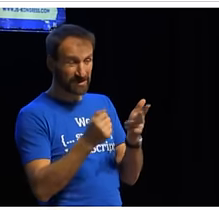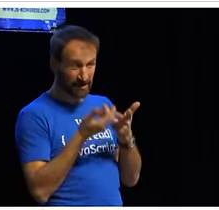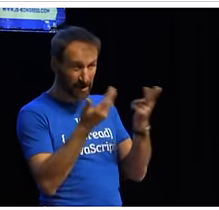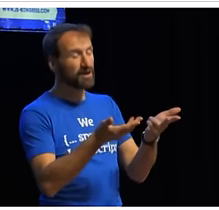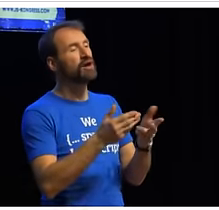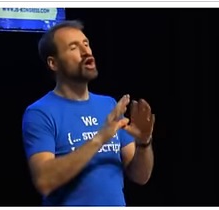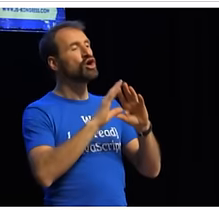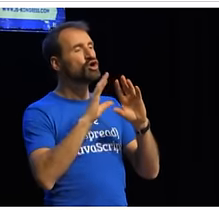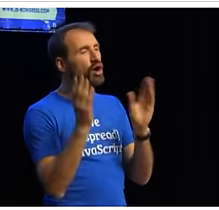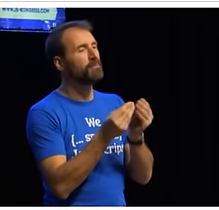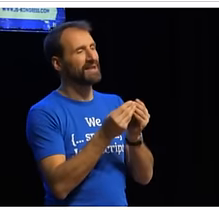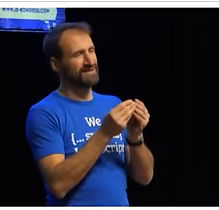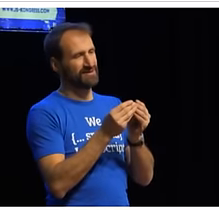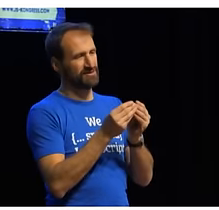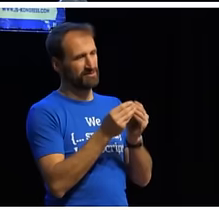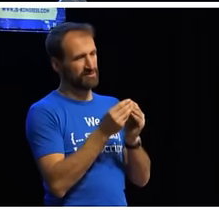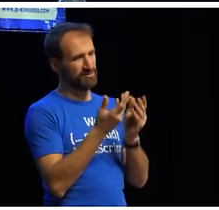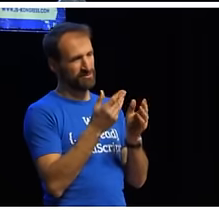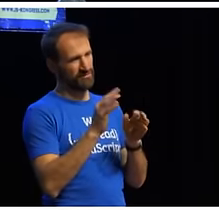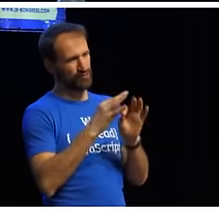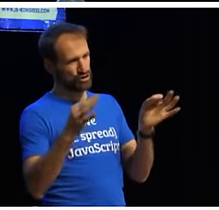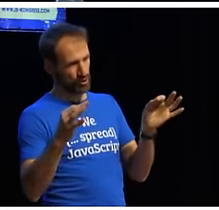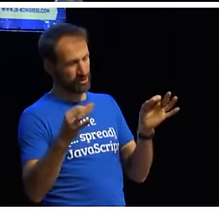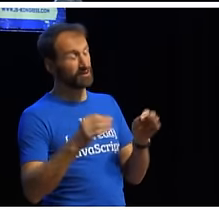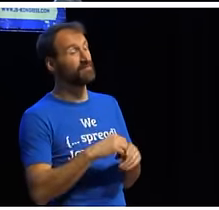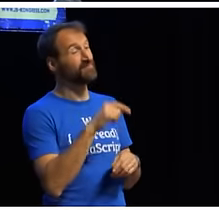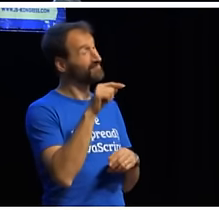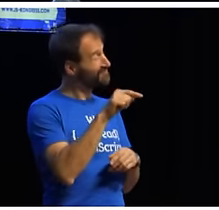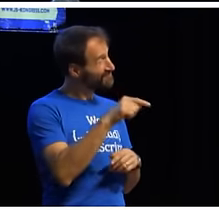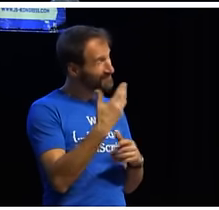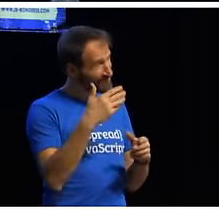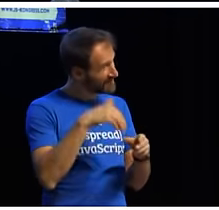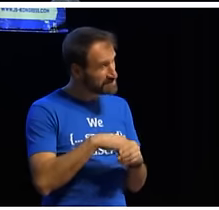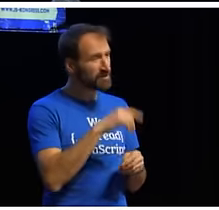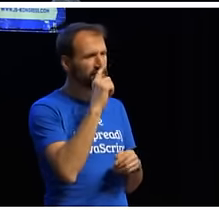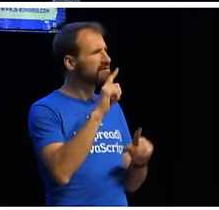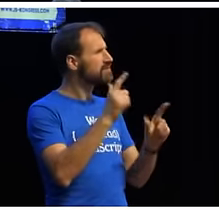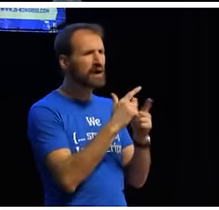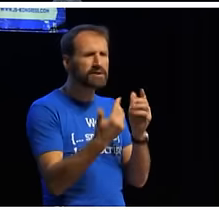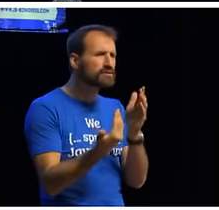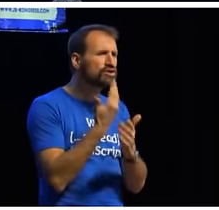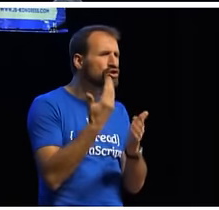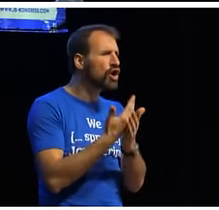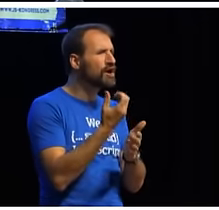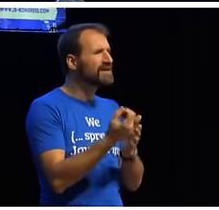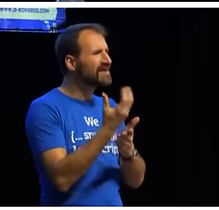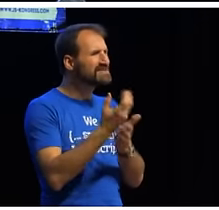function. That basically says when there's no new events that can happen. So